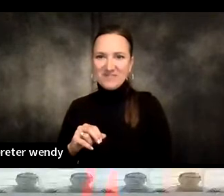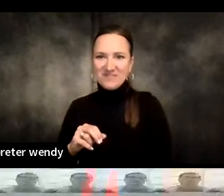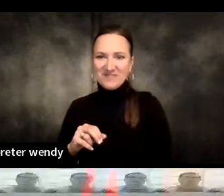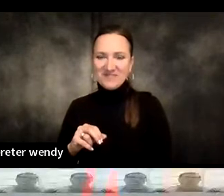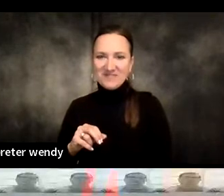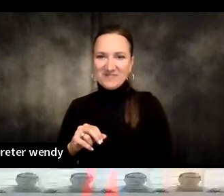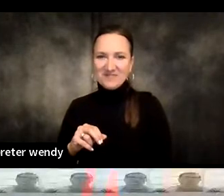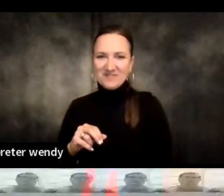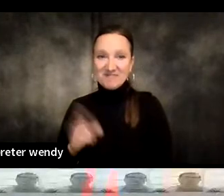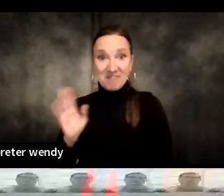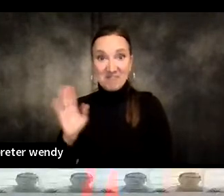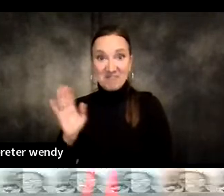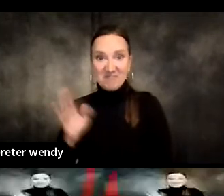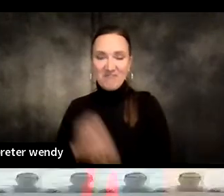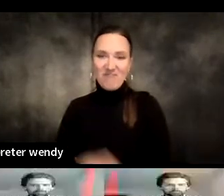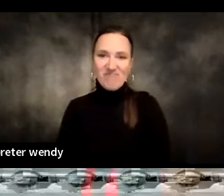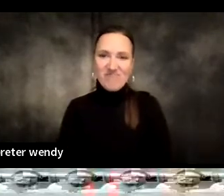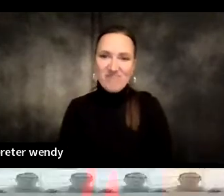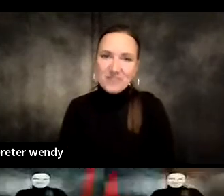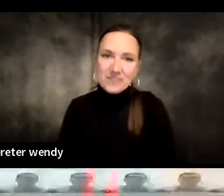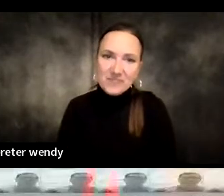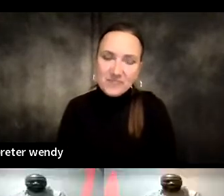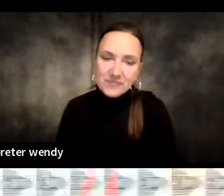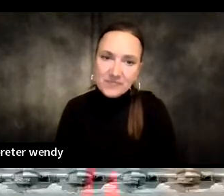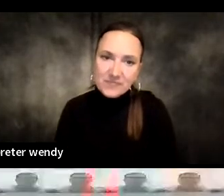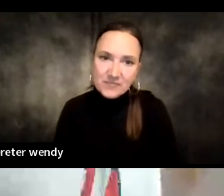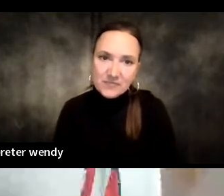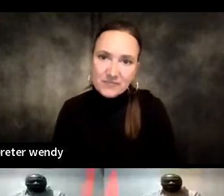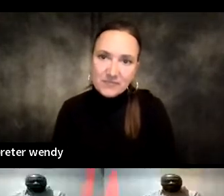Hello. Sorry about that. I was on mute.